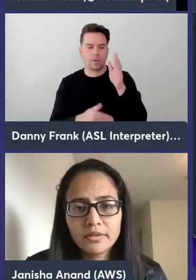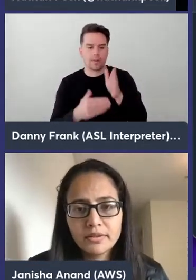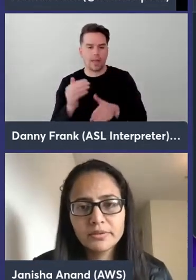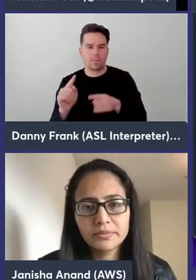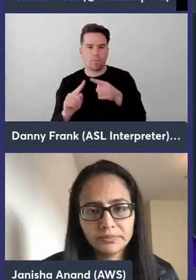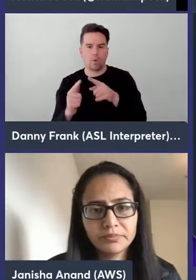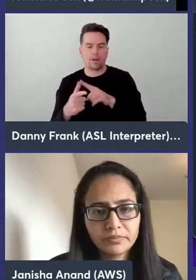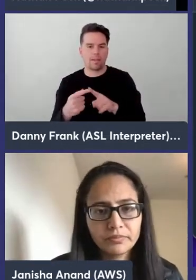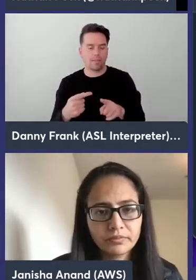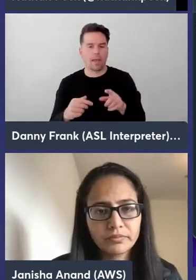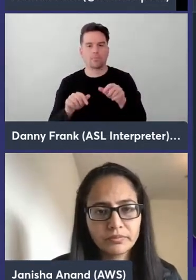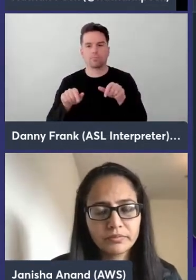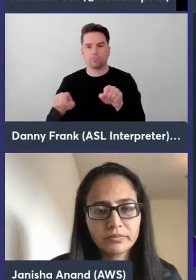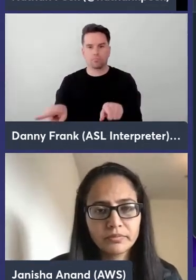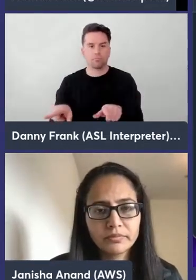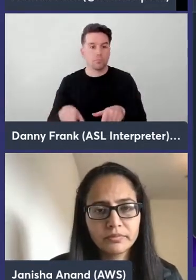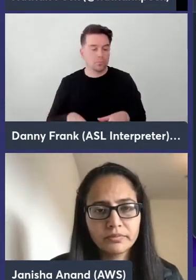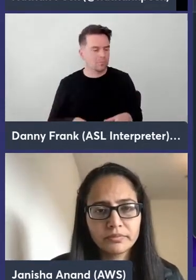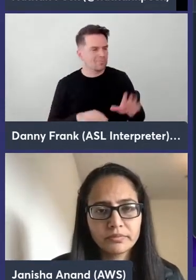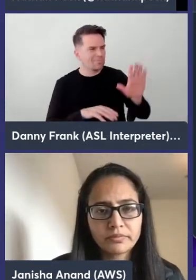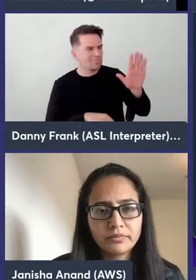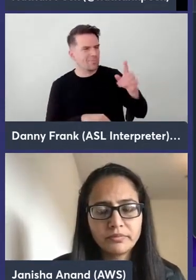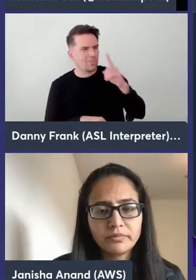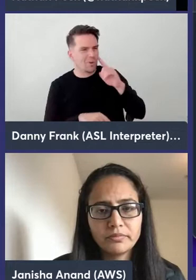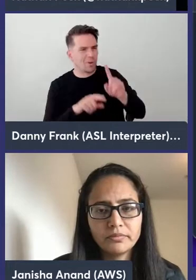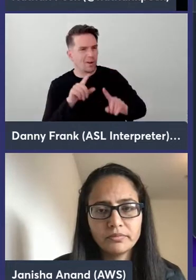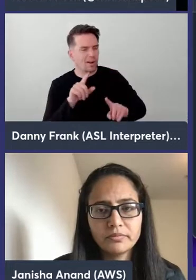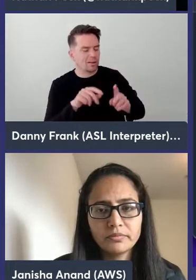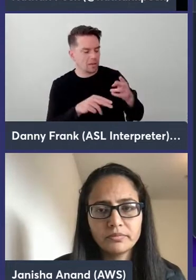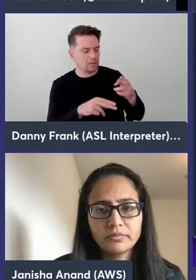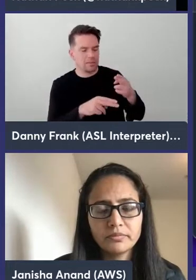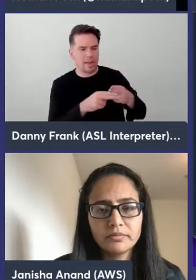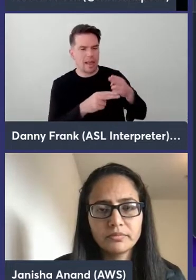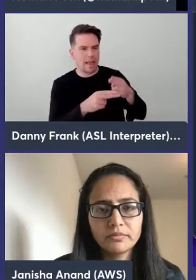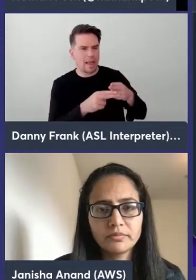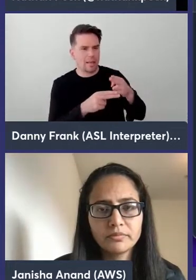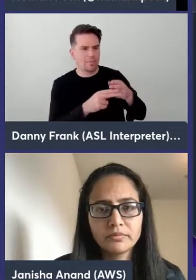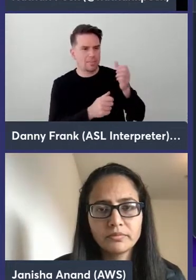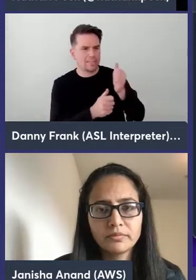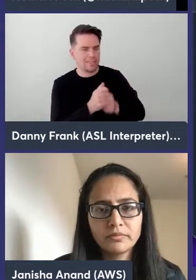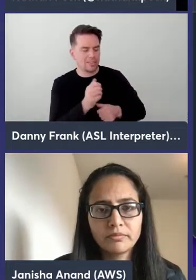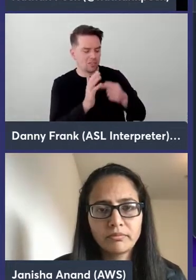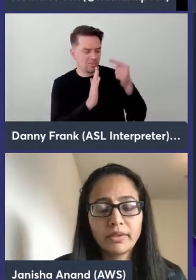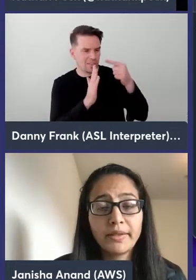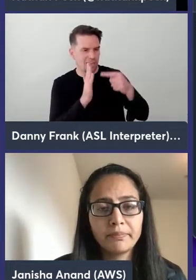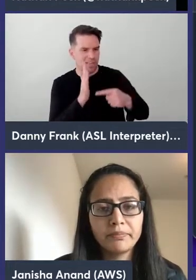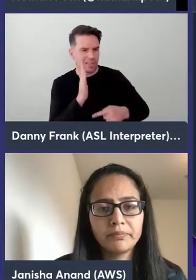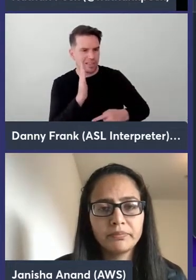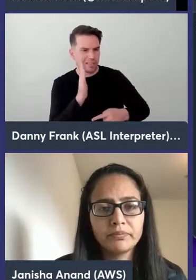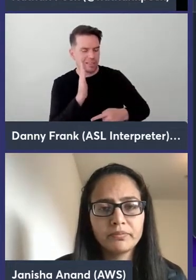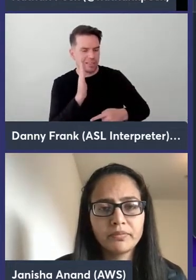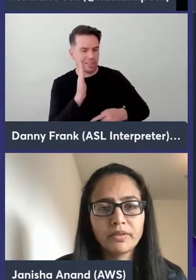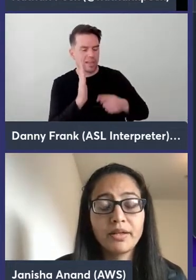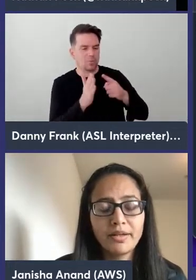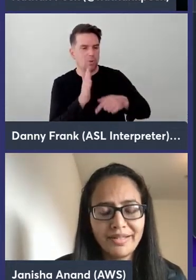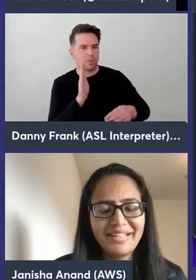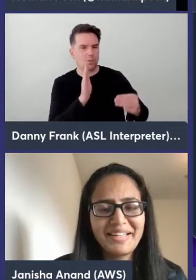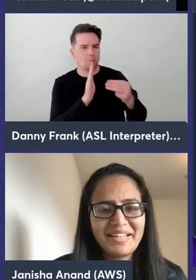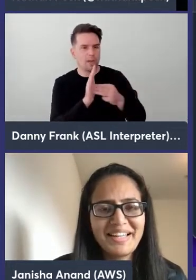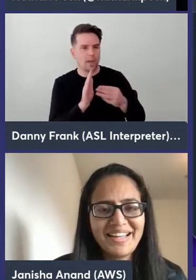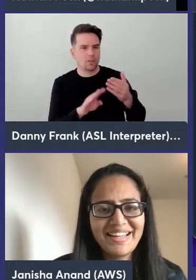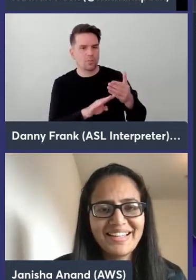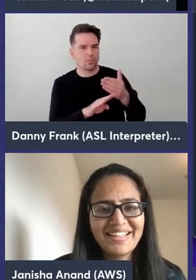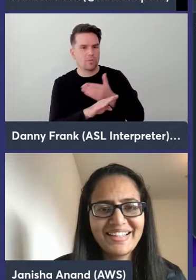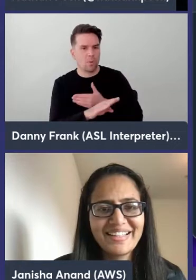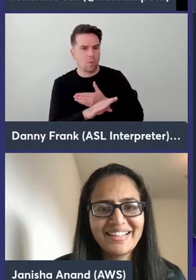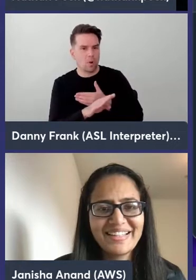model names here, is each of these one of the algorithms you mentioned earlier, like cat boost, XGBoost, or is each of